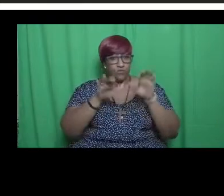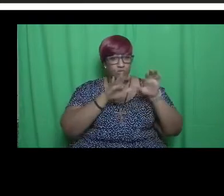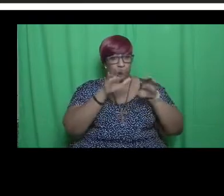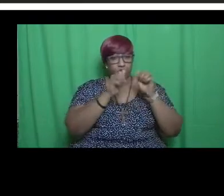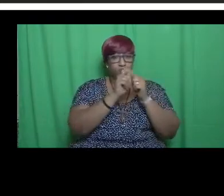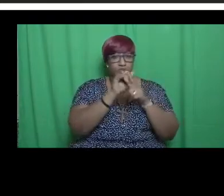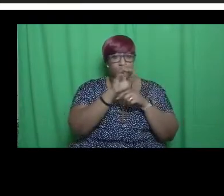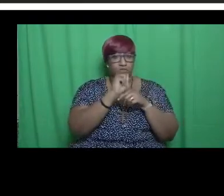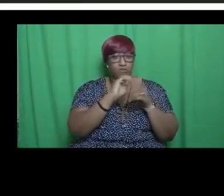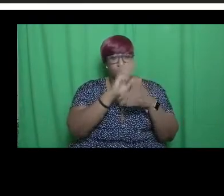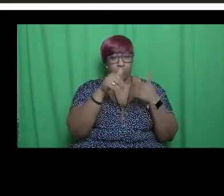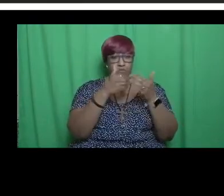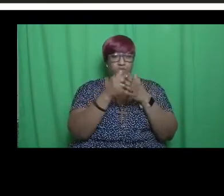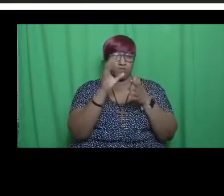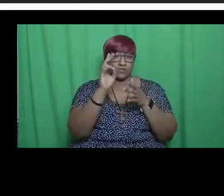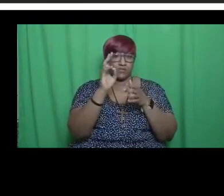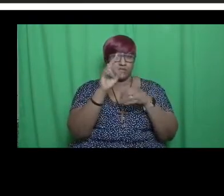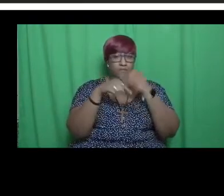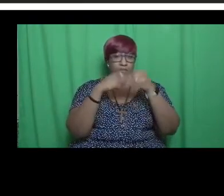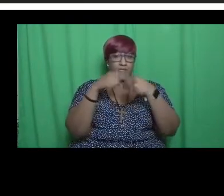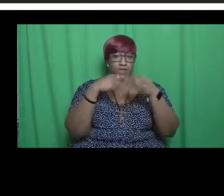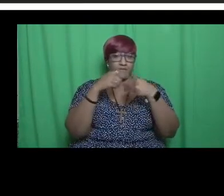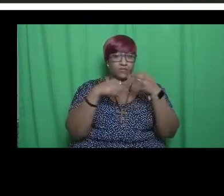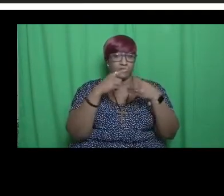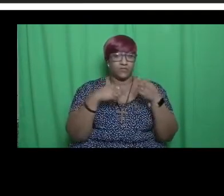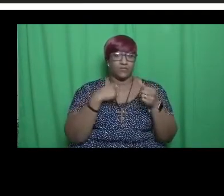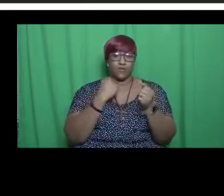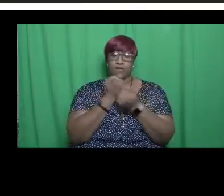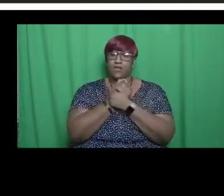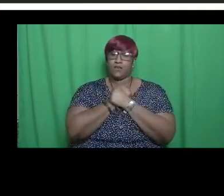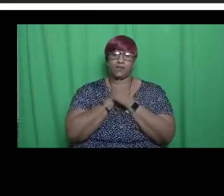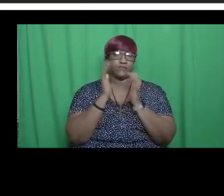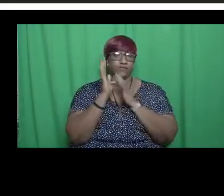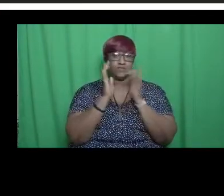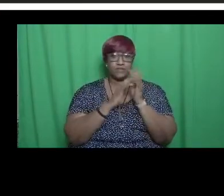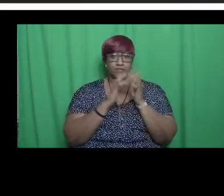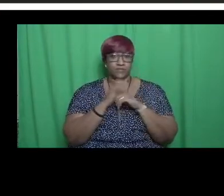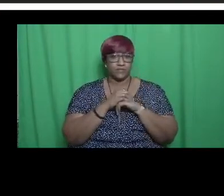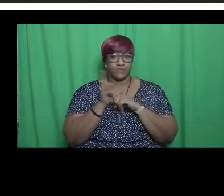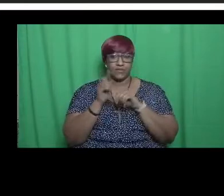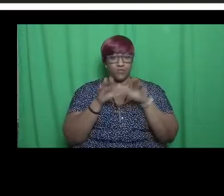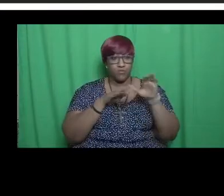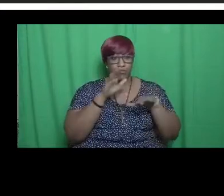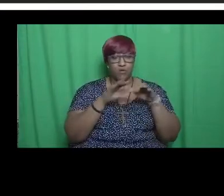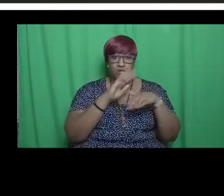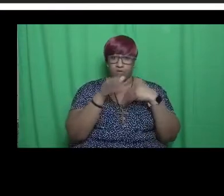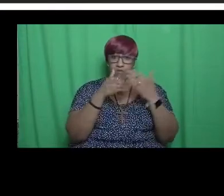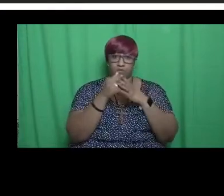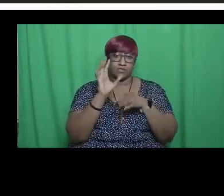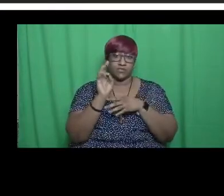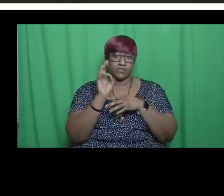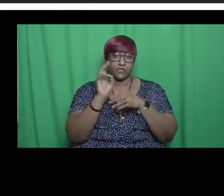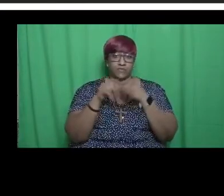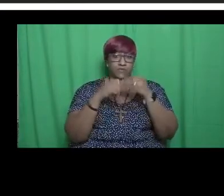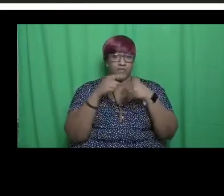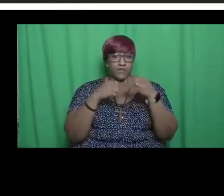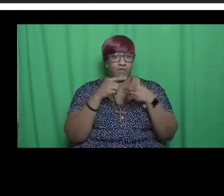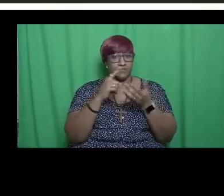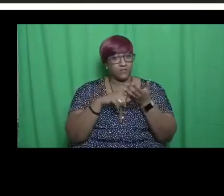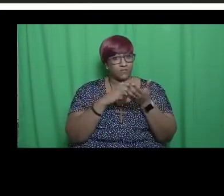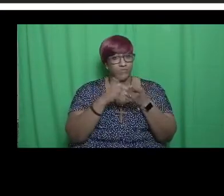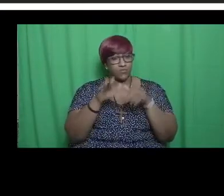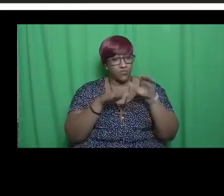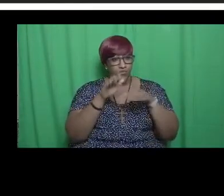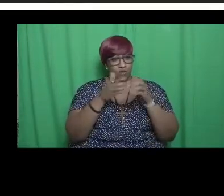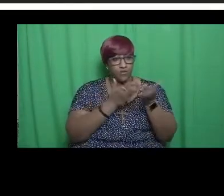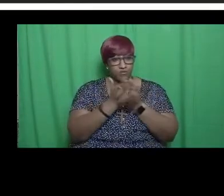whole 7 miles. Oh, I love Jesus. He walked that whole 7 miles. See, sometimes when you're walking through